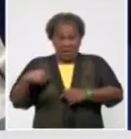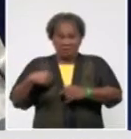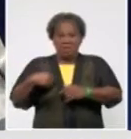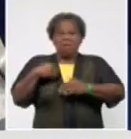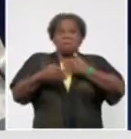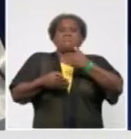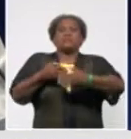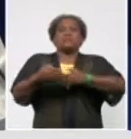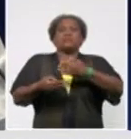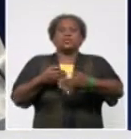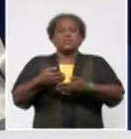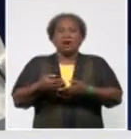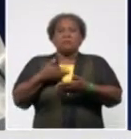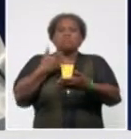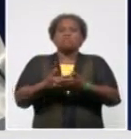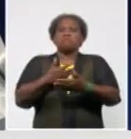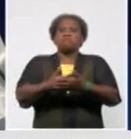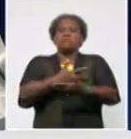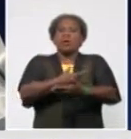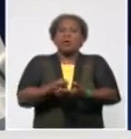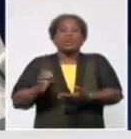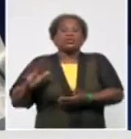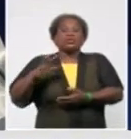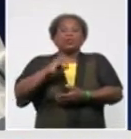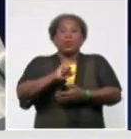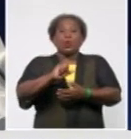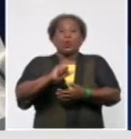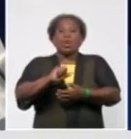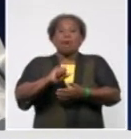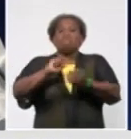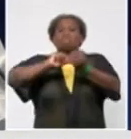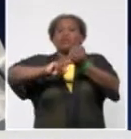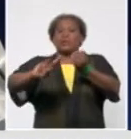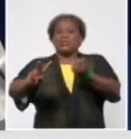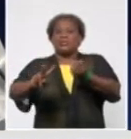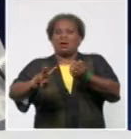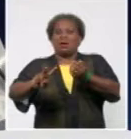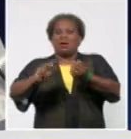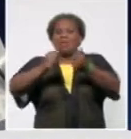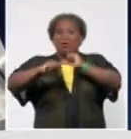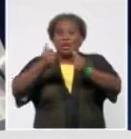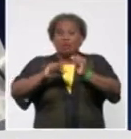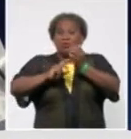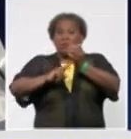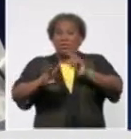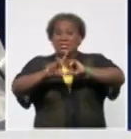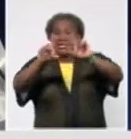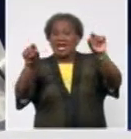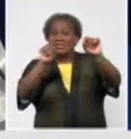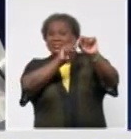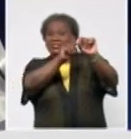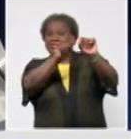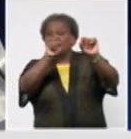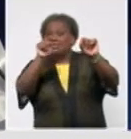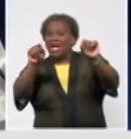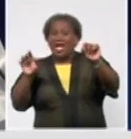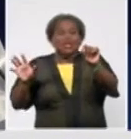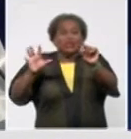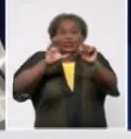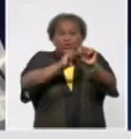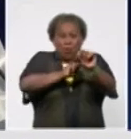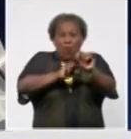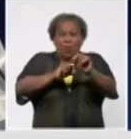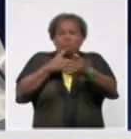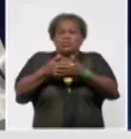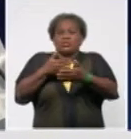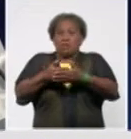Cienfuegos maintains quite a good surveillance with 162 analyzed samples and so forth from every Cuban